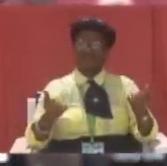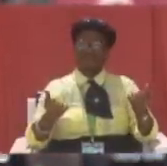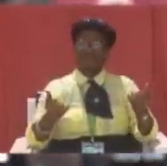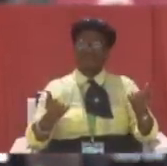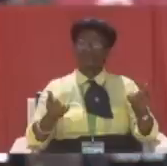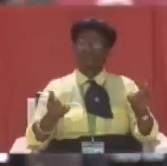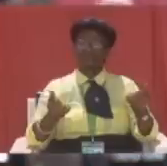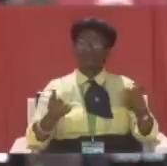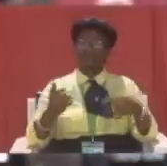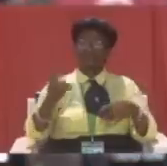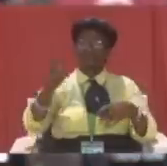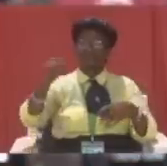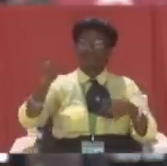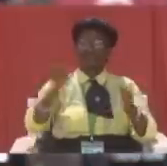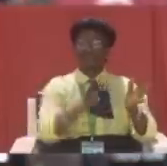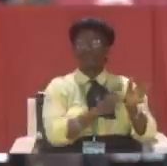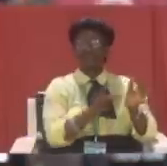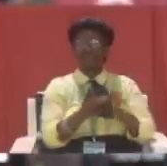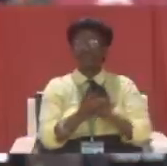the text we read